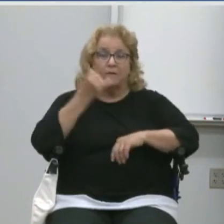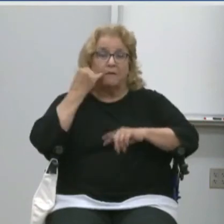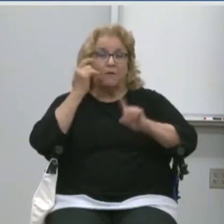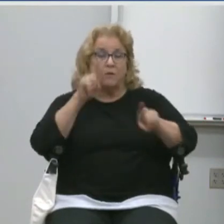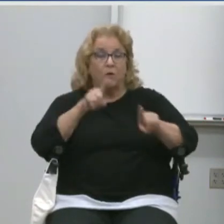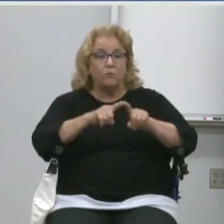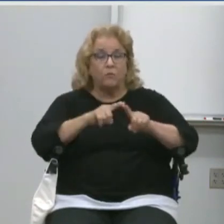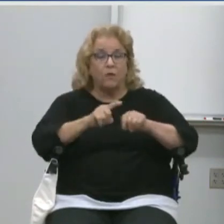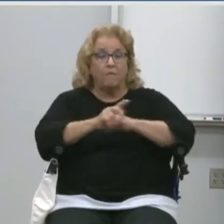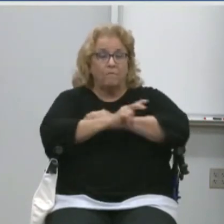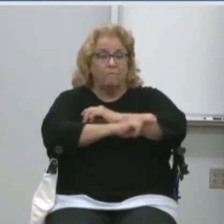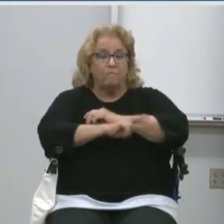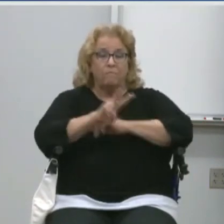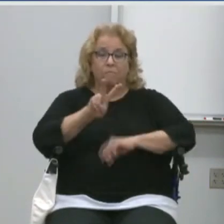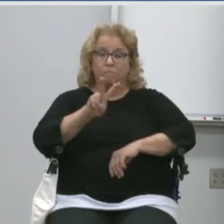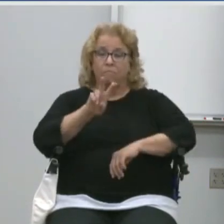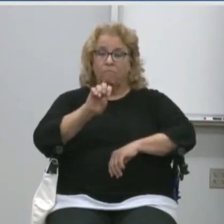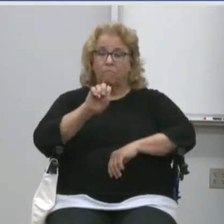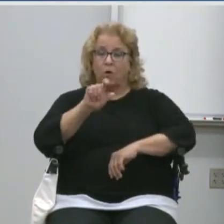to